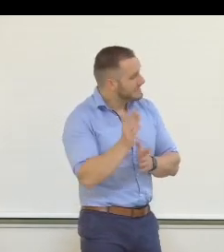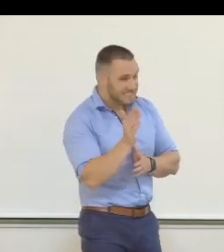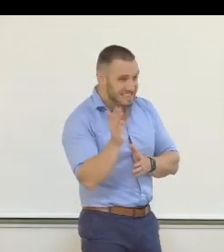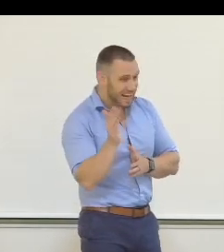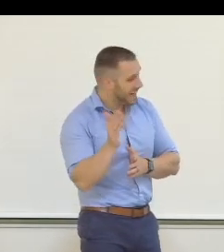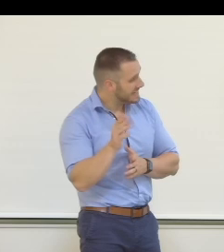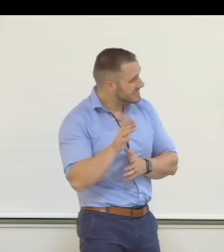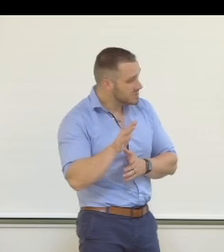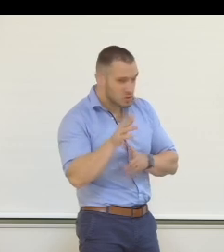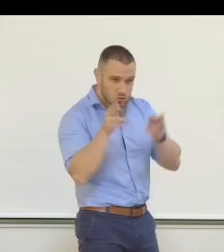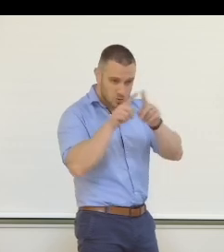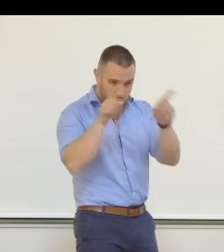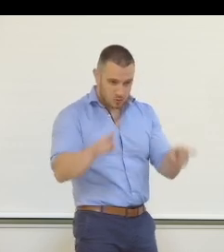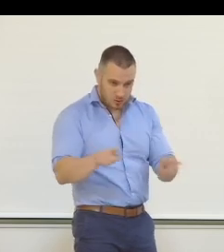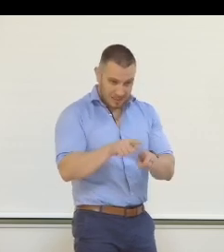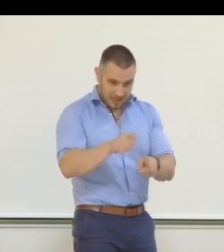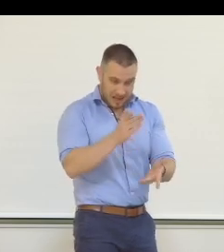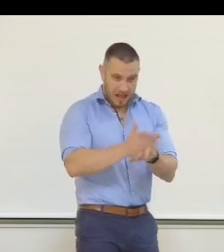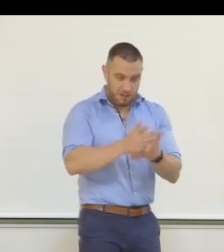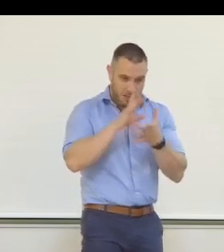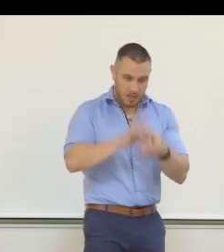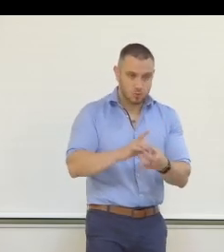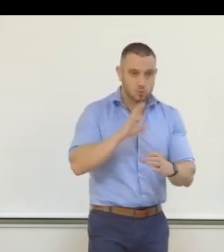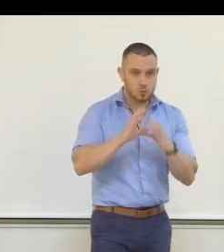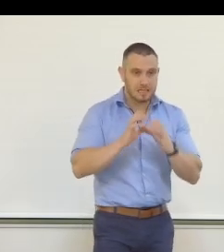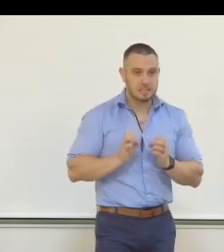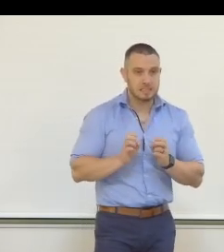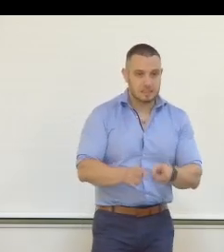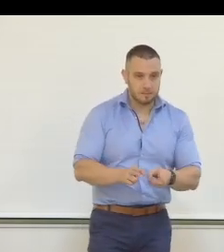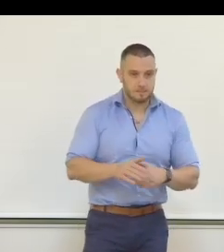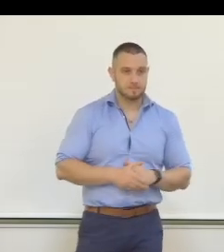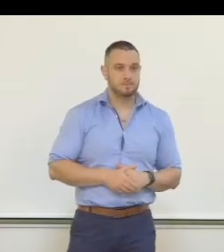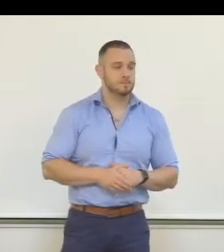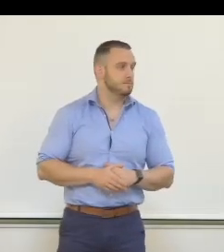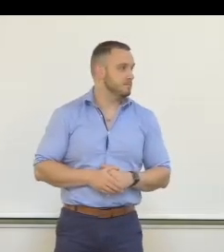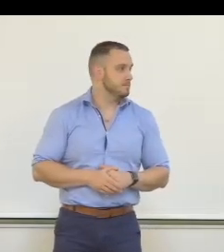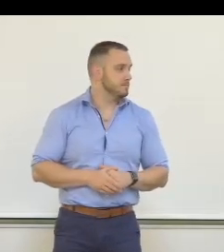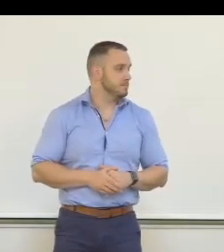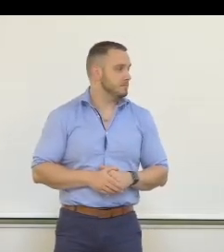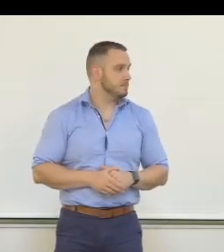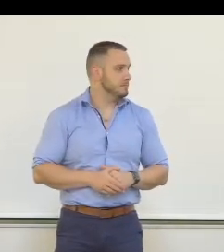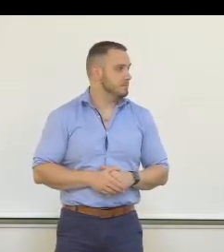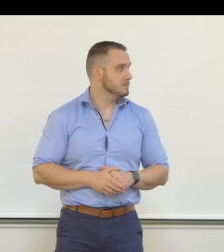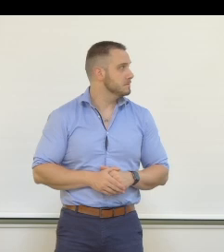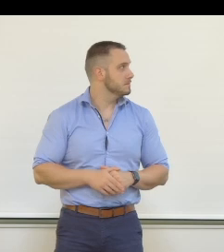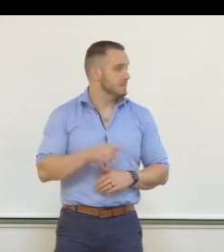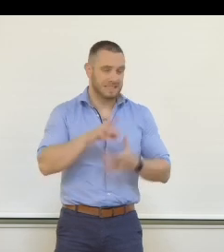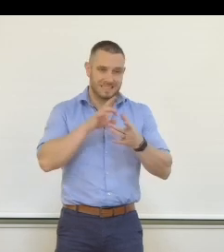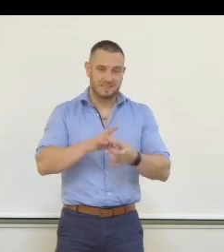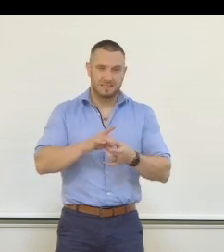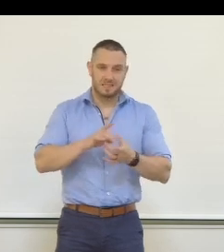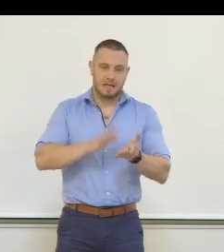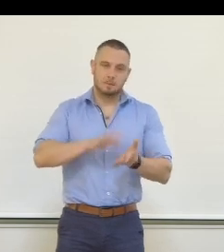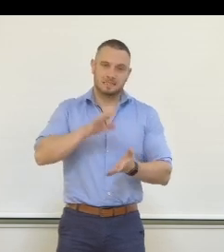the small monitor is actually part of the communication system with the Columbus Control Center, or the German